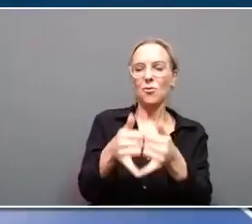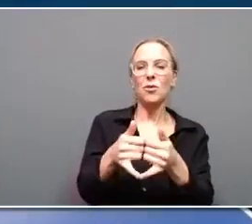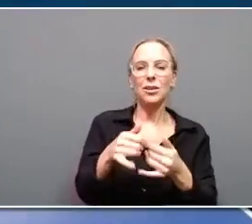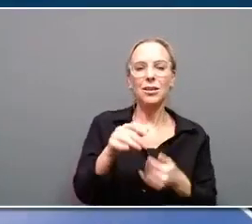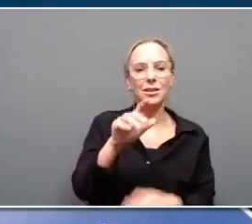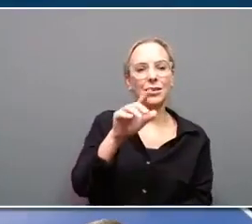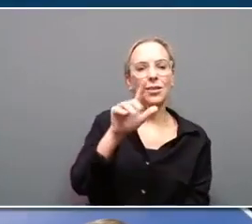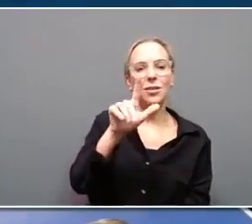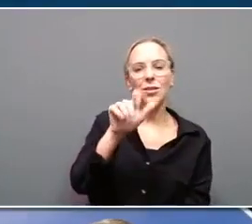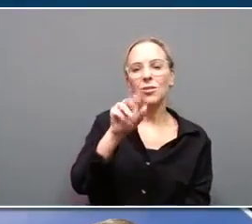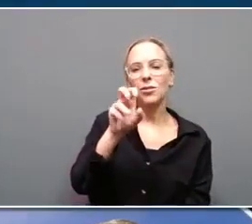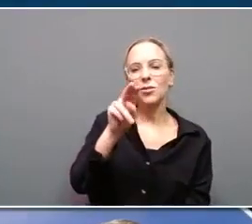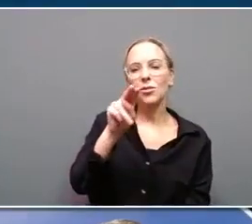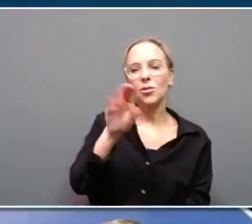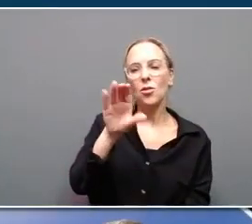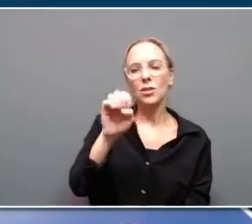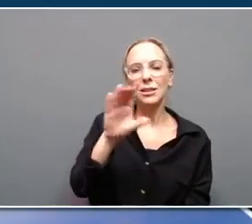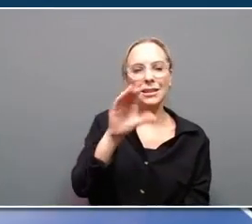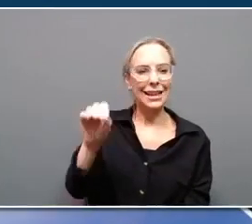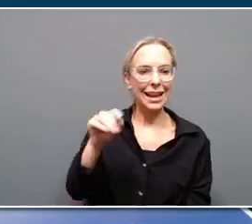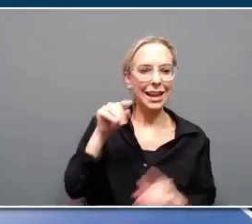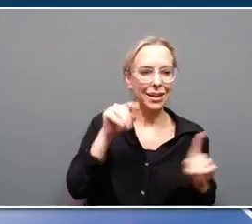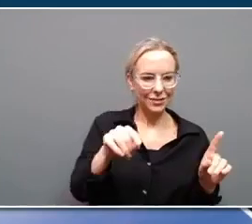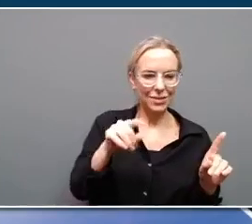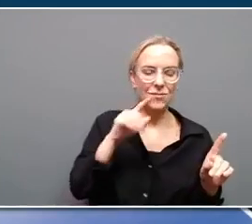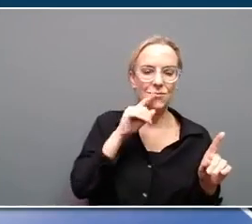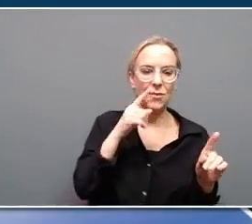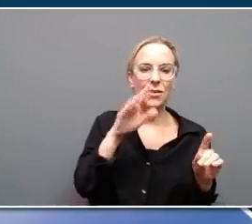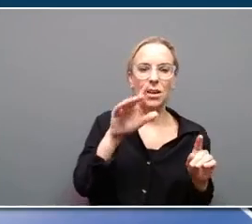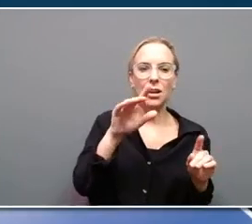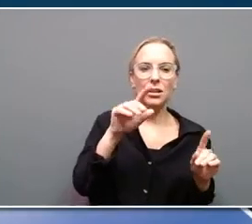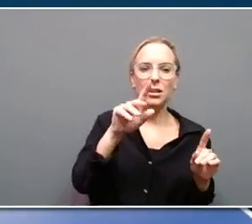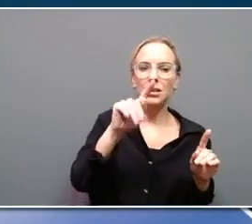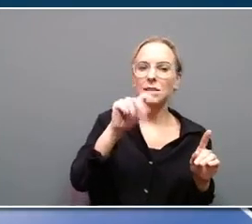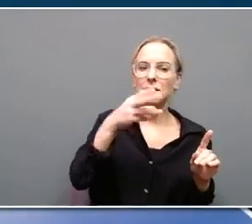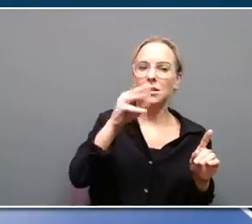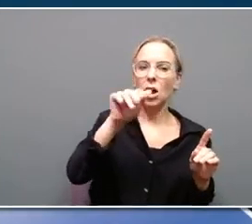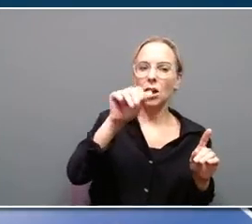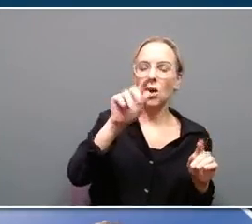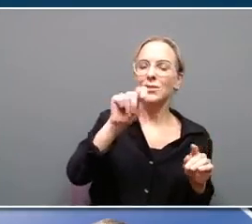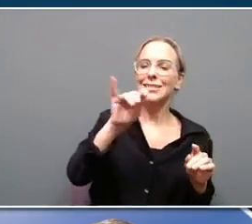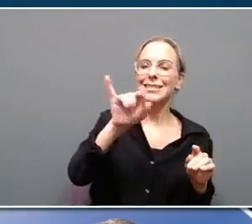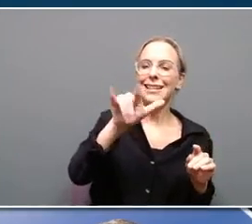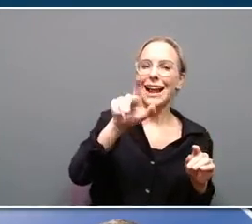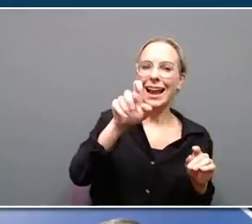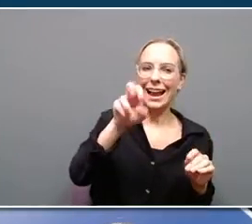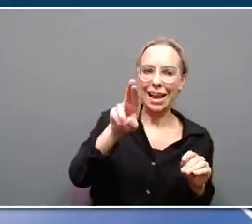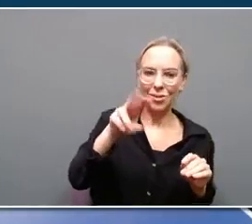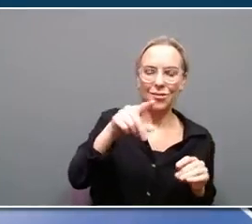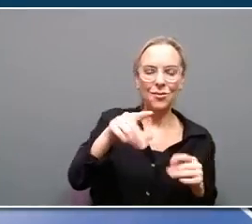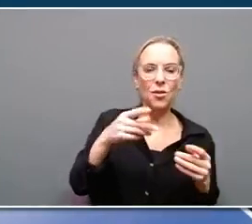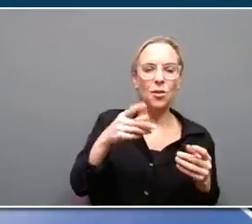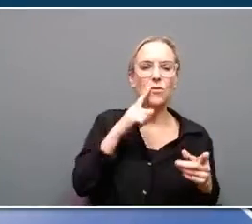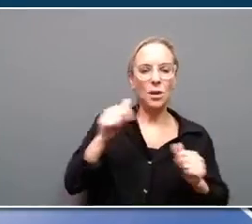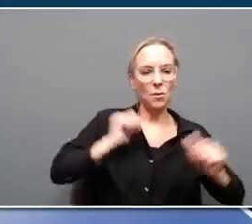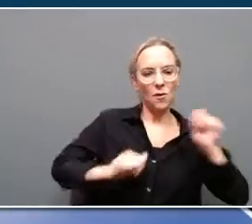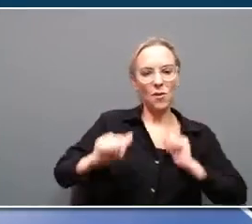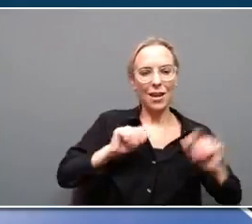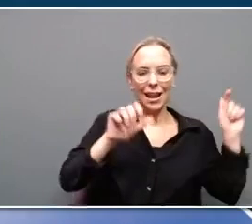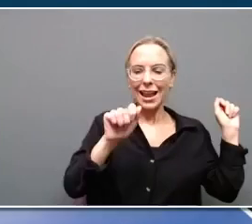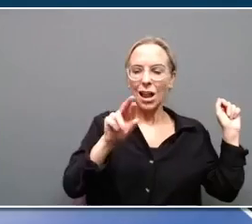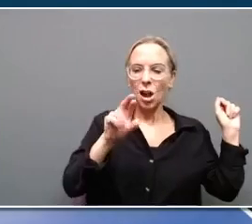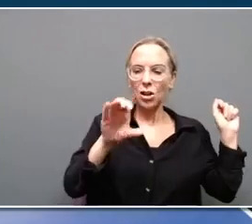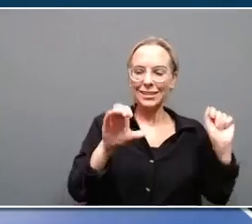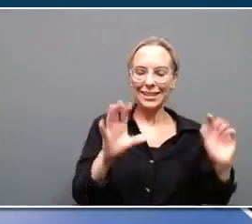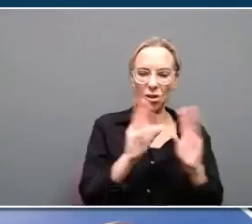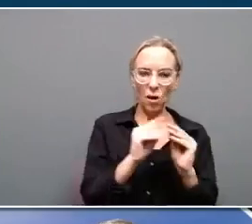own Tyler Childers is up for 5 nominations. I got to meet Tyler in Ashland when he performed at the ARC conference. He is